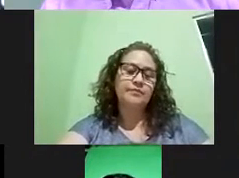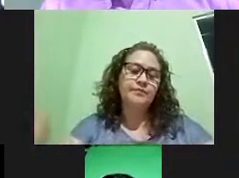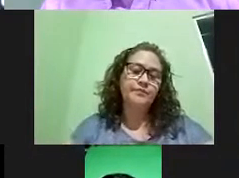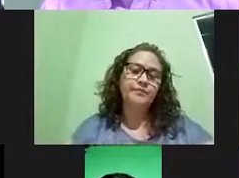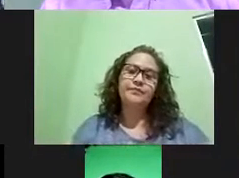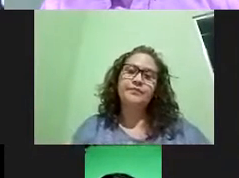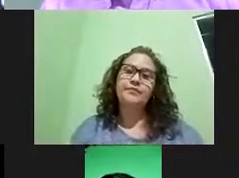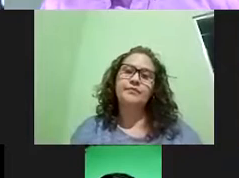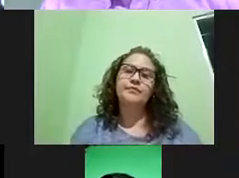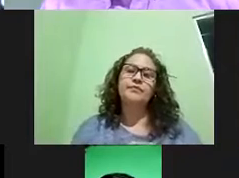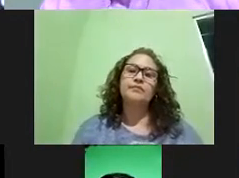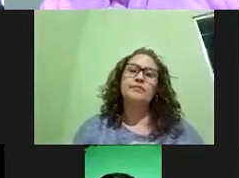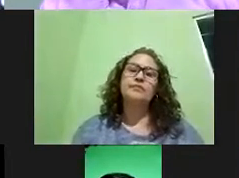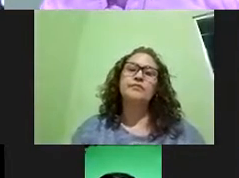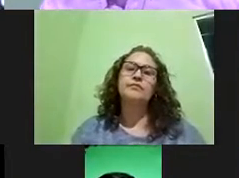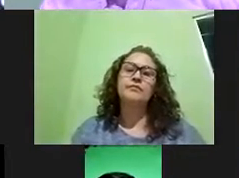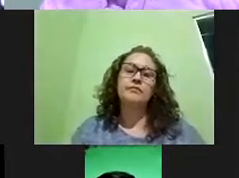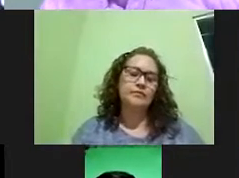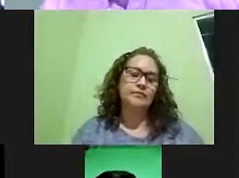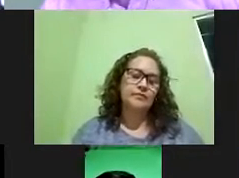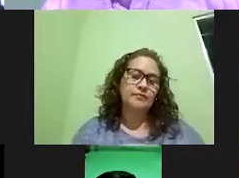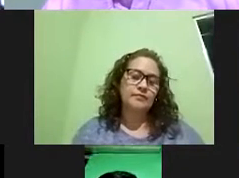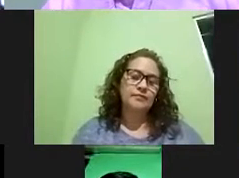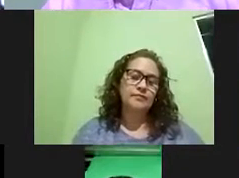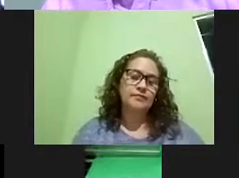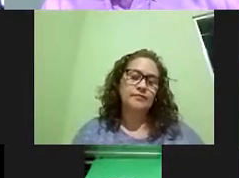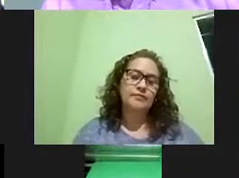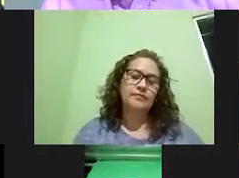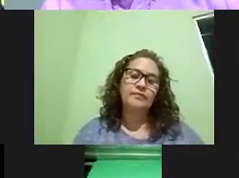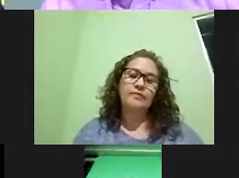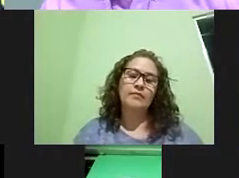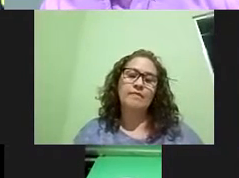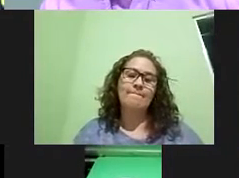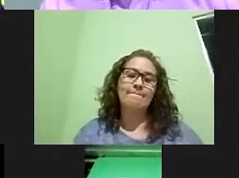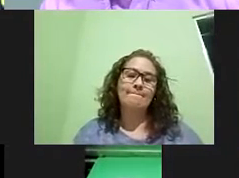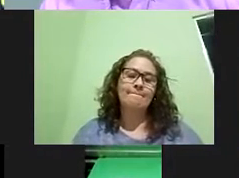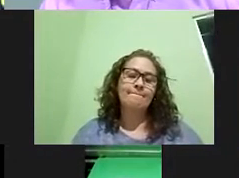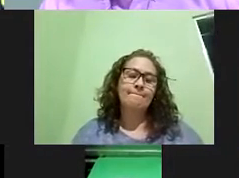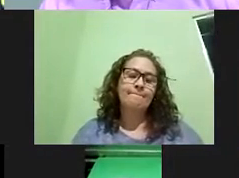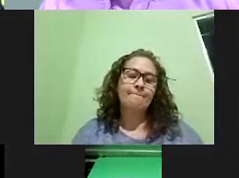his name is Jose. Very good. Edmund Martinez.